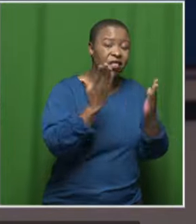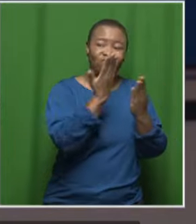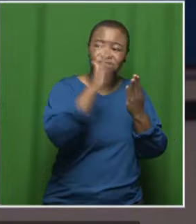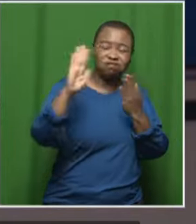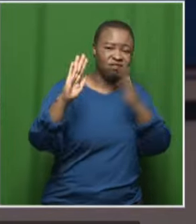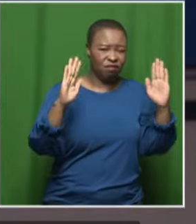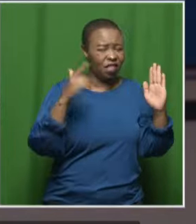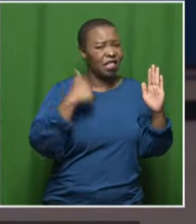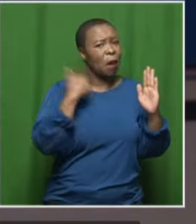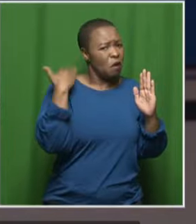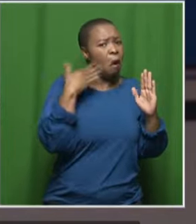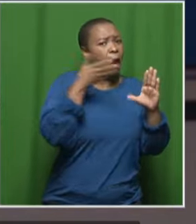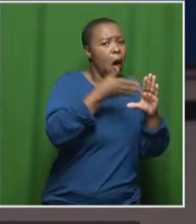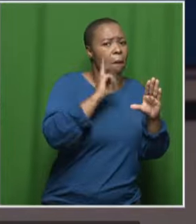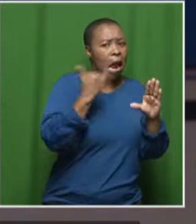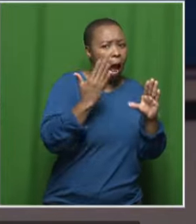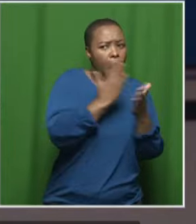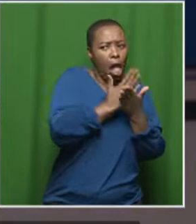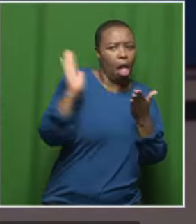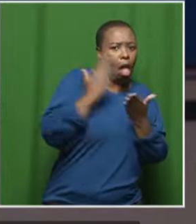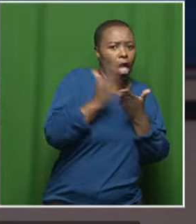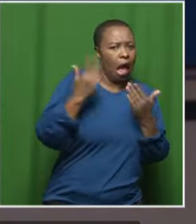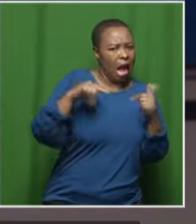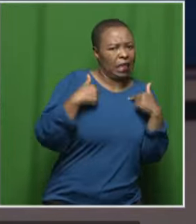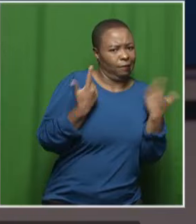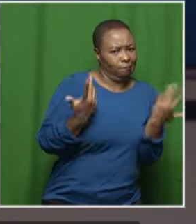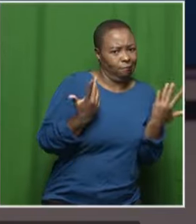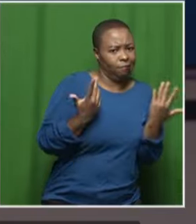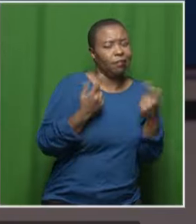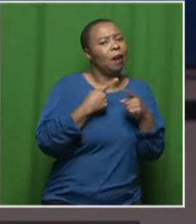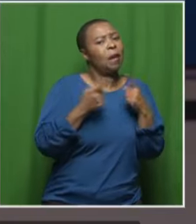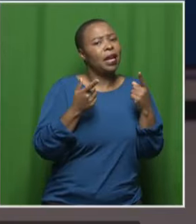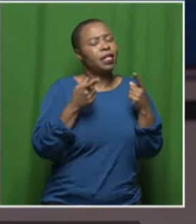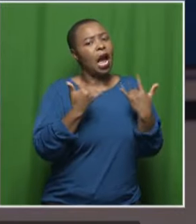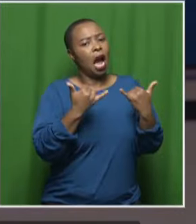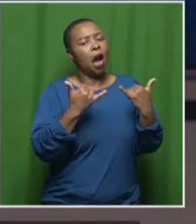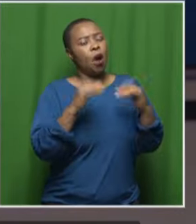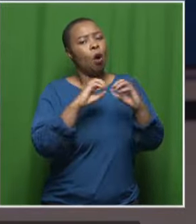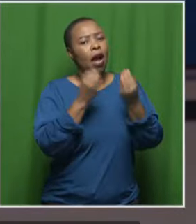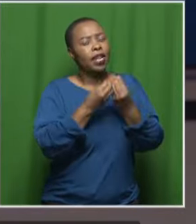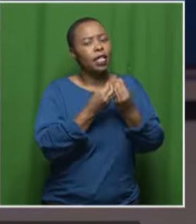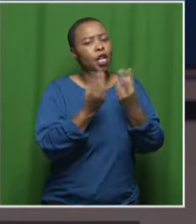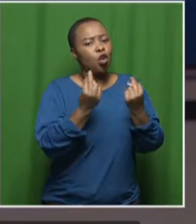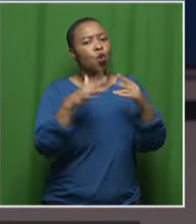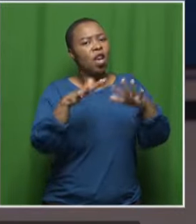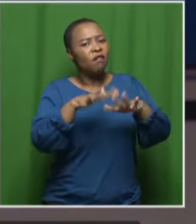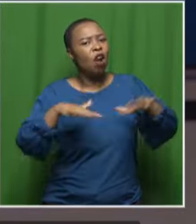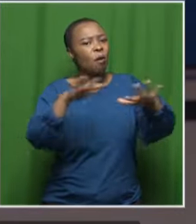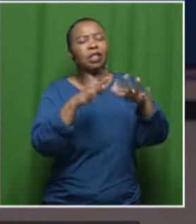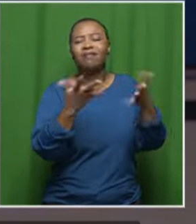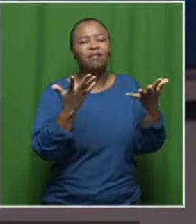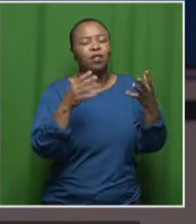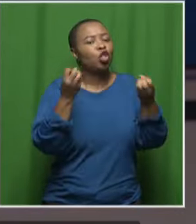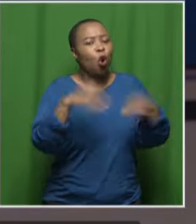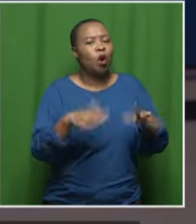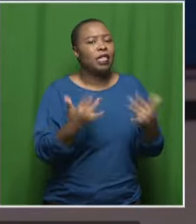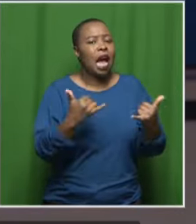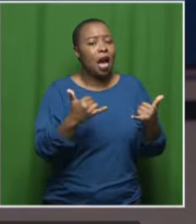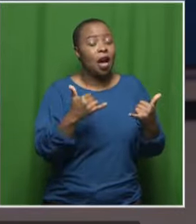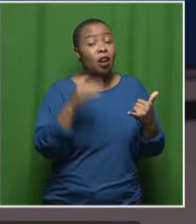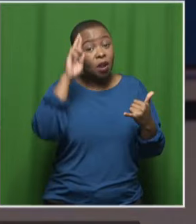renewing the organization, yes, in a new ground, in a new environment, is lost. Because if you remember, this